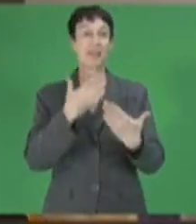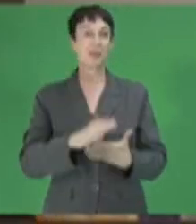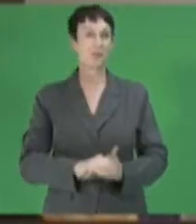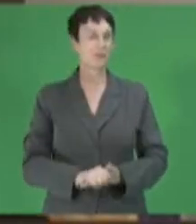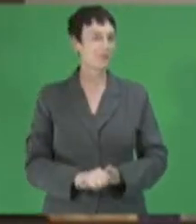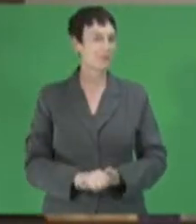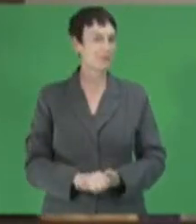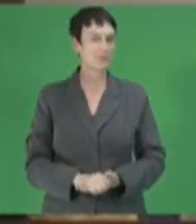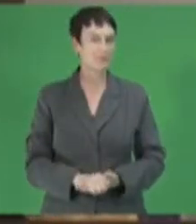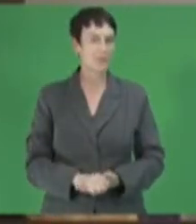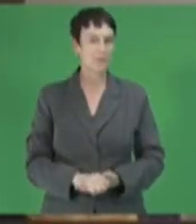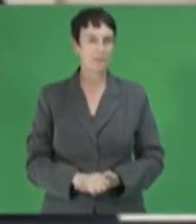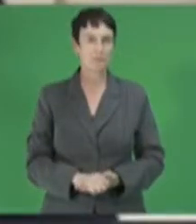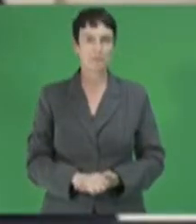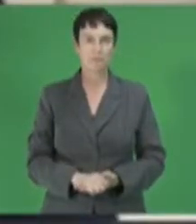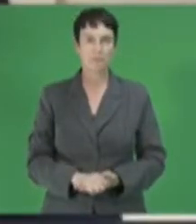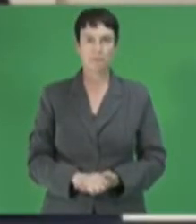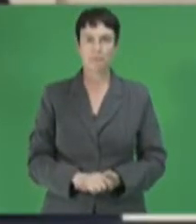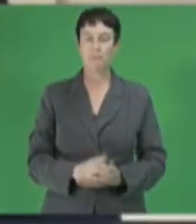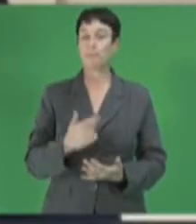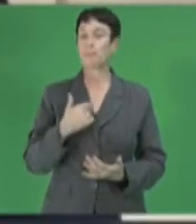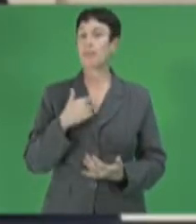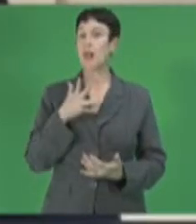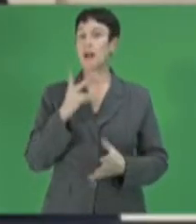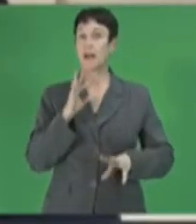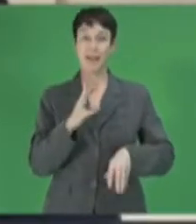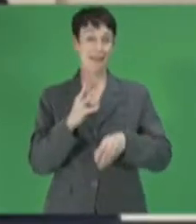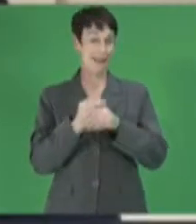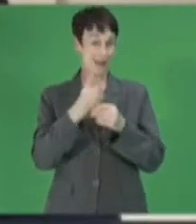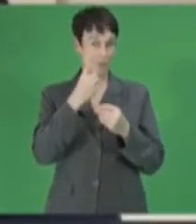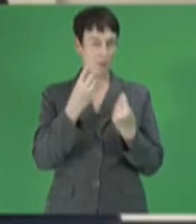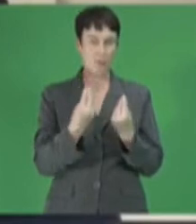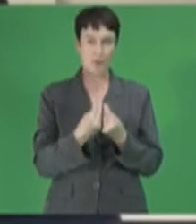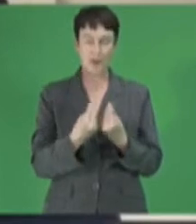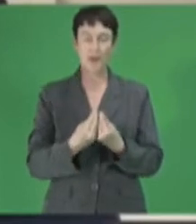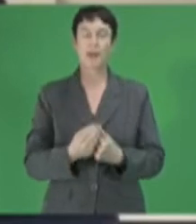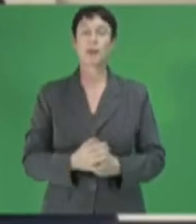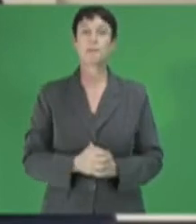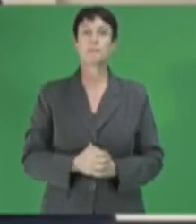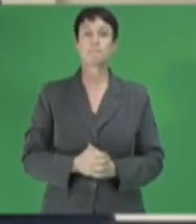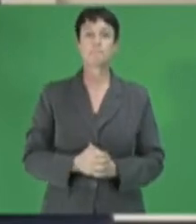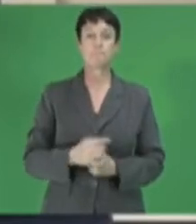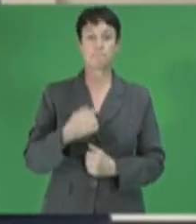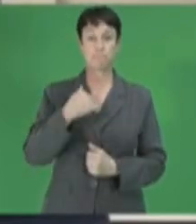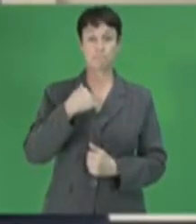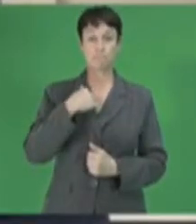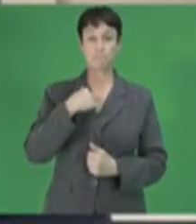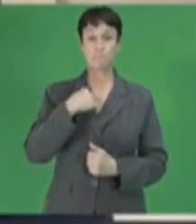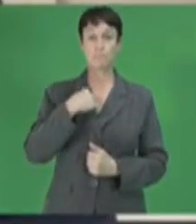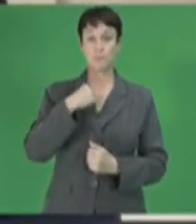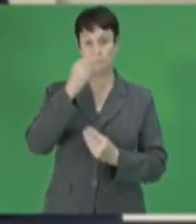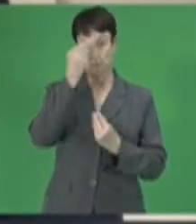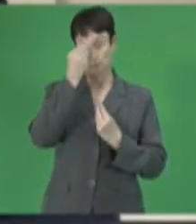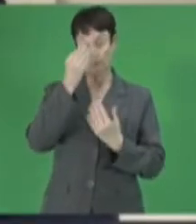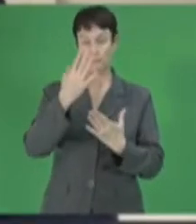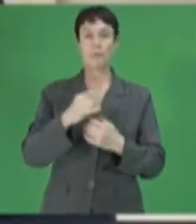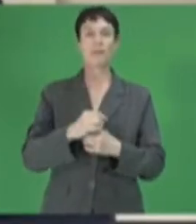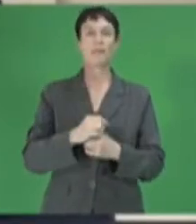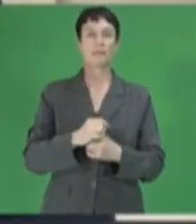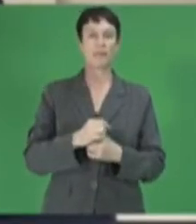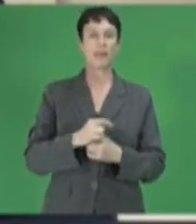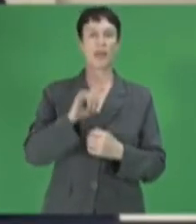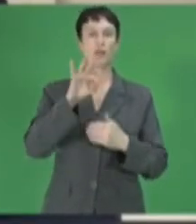Let me just add a tiny bit to that. Just to remind you that the quarterly forecasts in